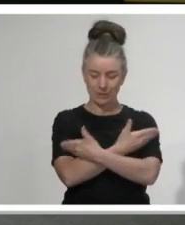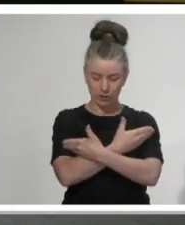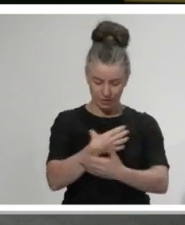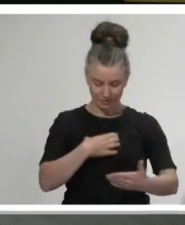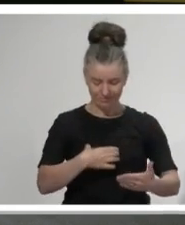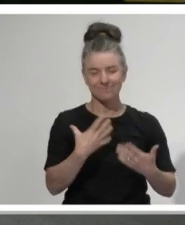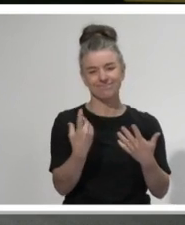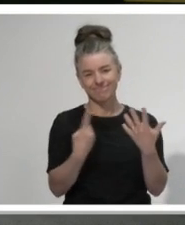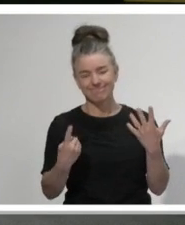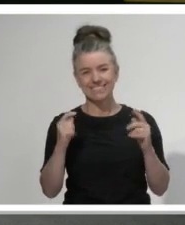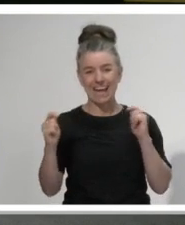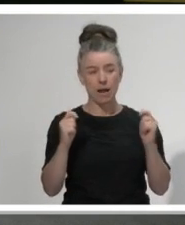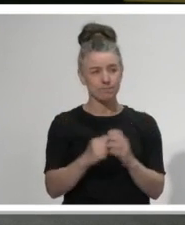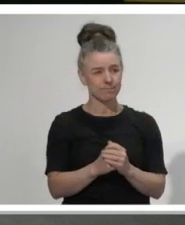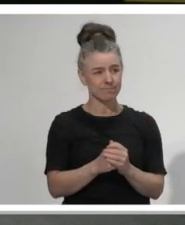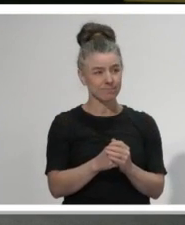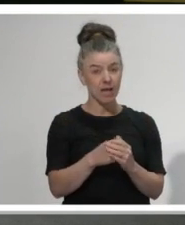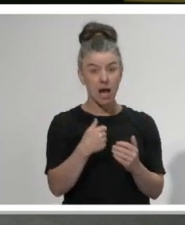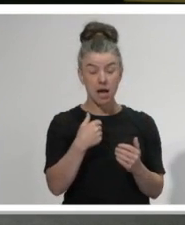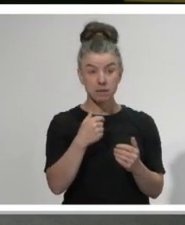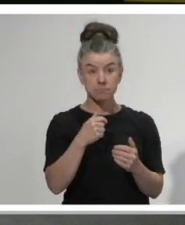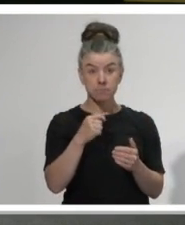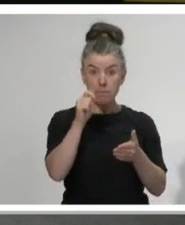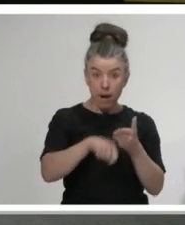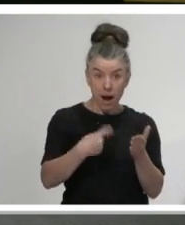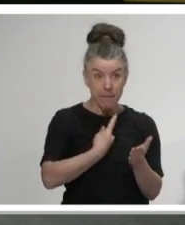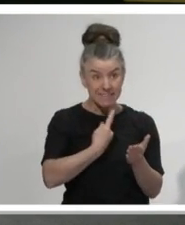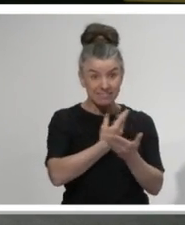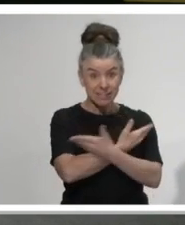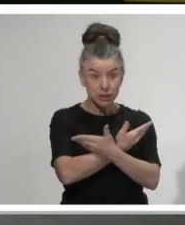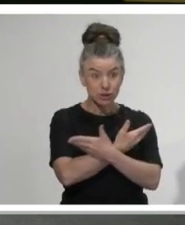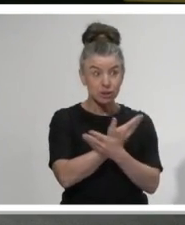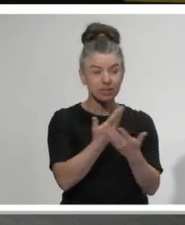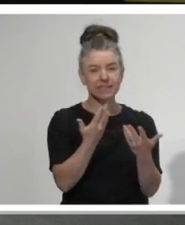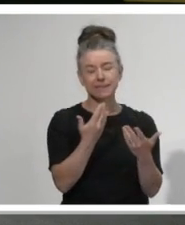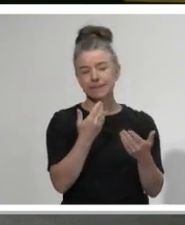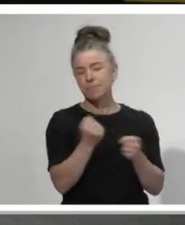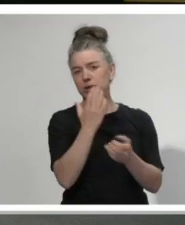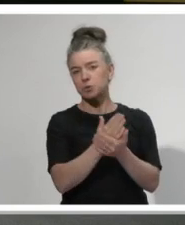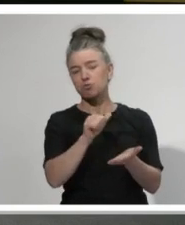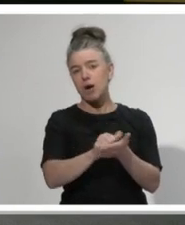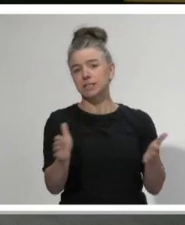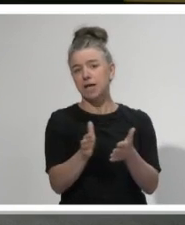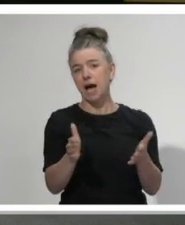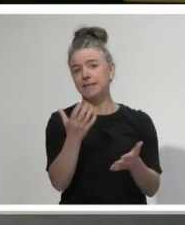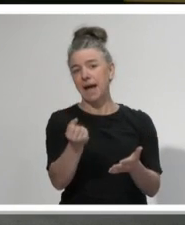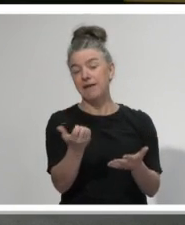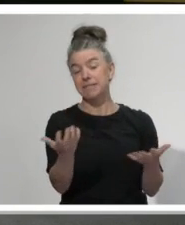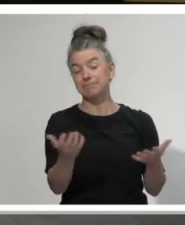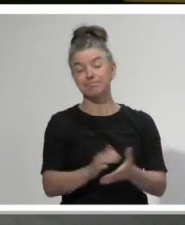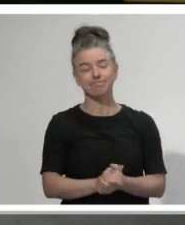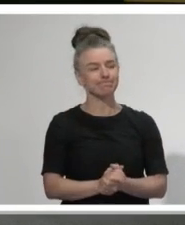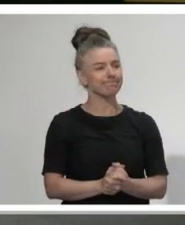this stage, I haven't found the website address to make that order, and I'd have to make sure they had the right sizes available as well.